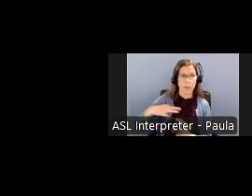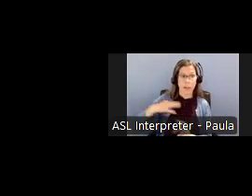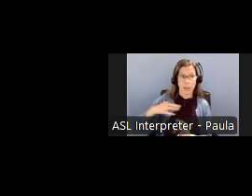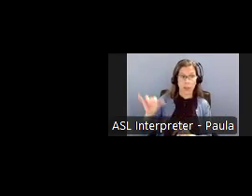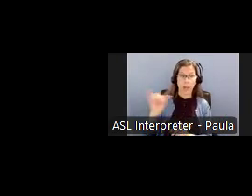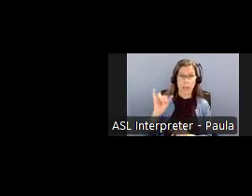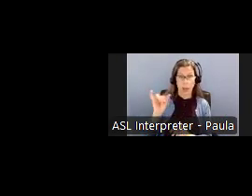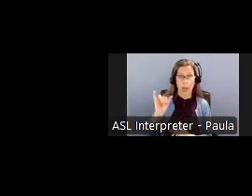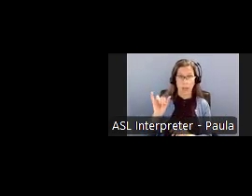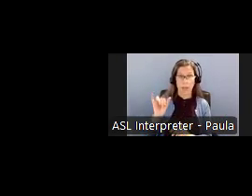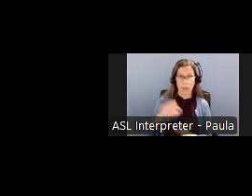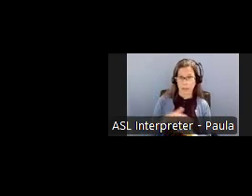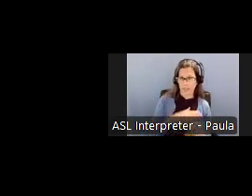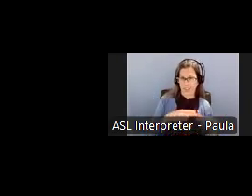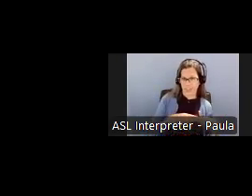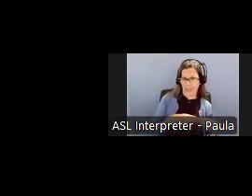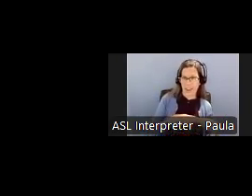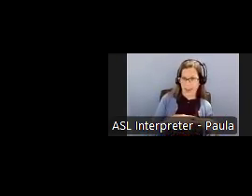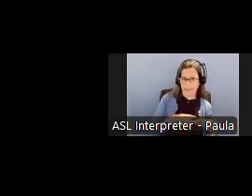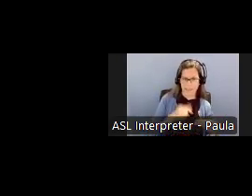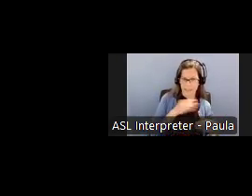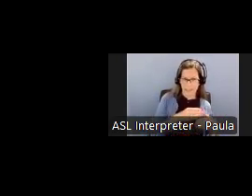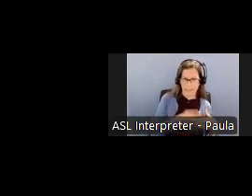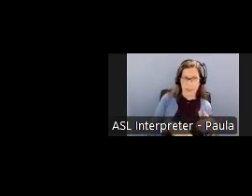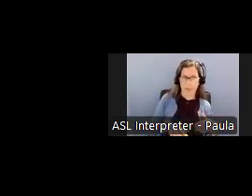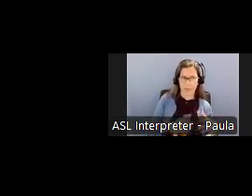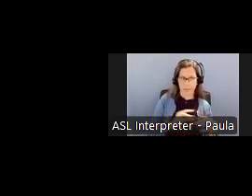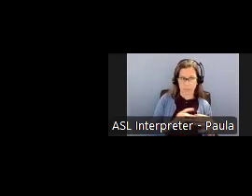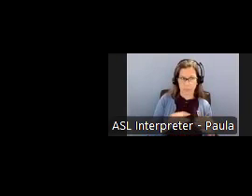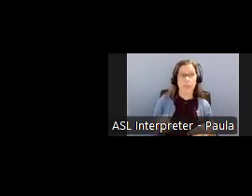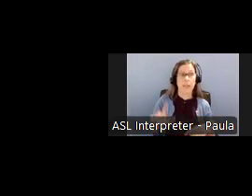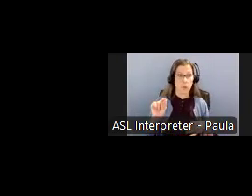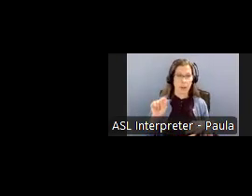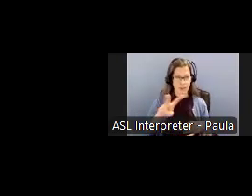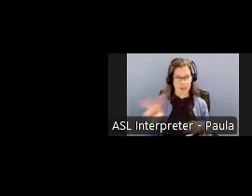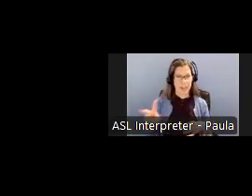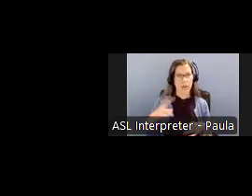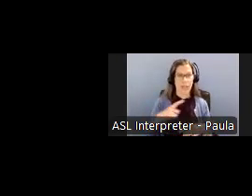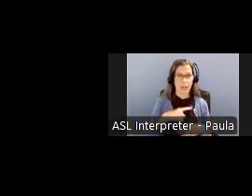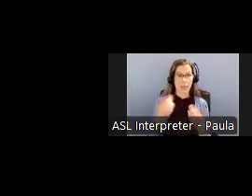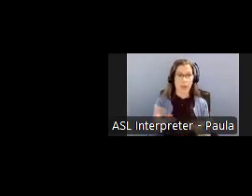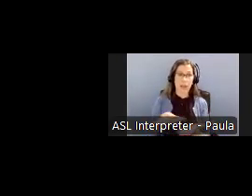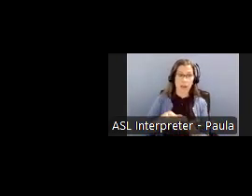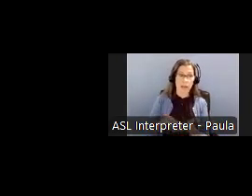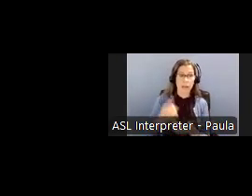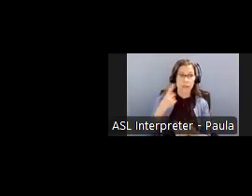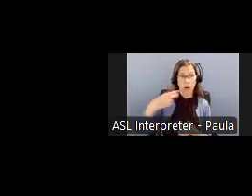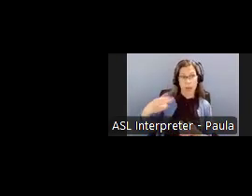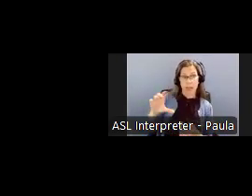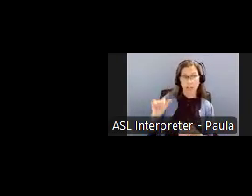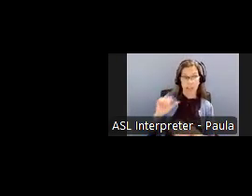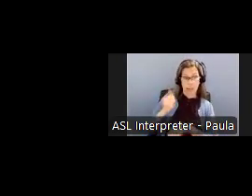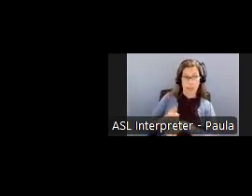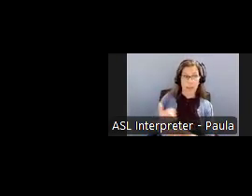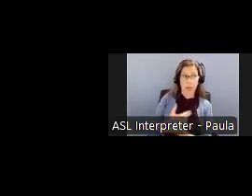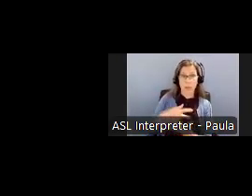eligible. So in 2022, the legislature provided funding to the Healthcare Authority to implement a new program